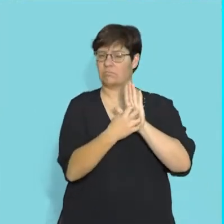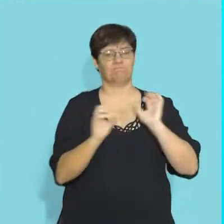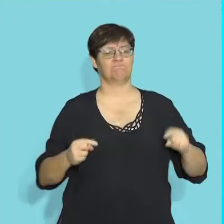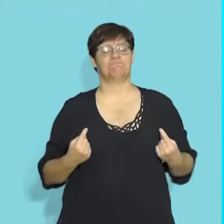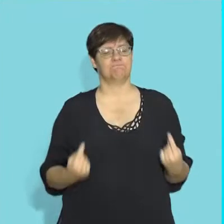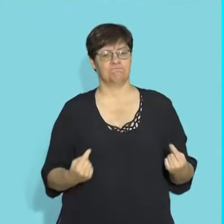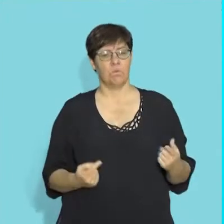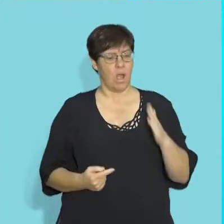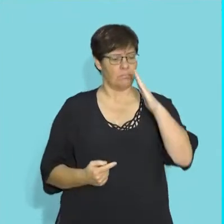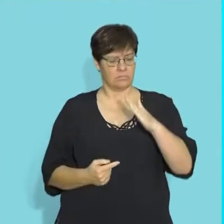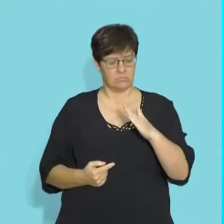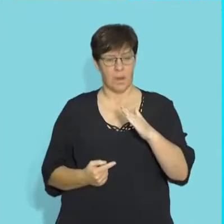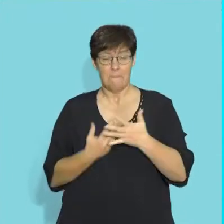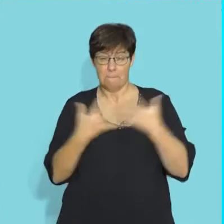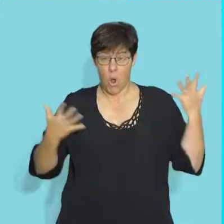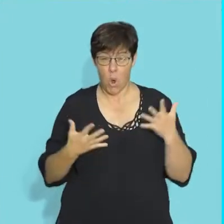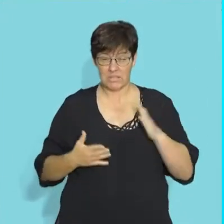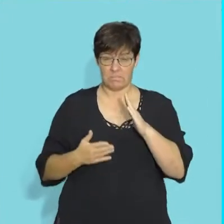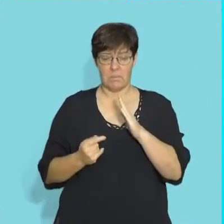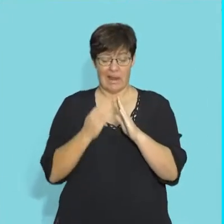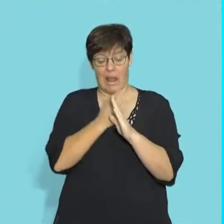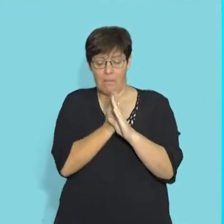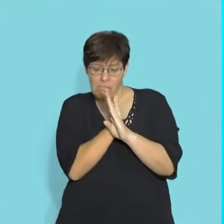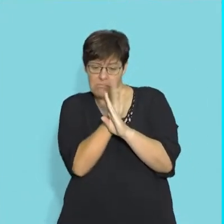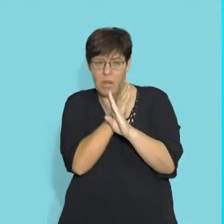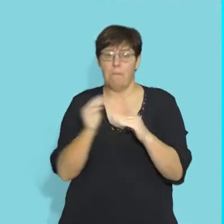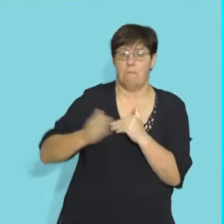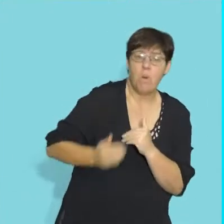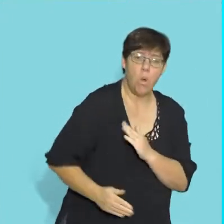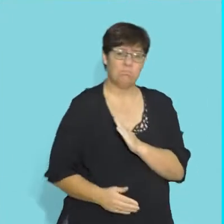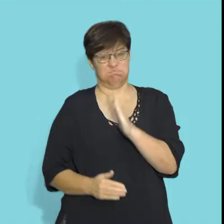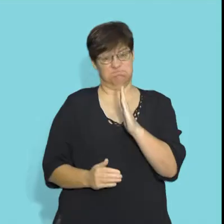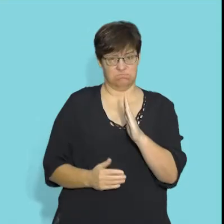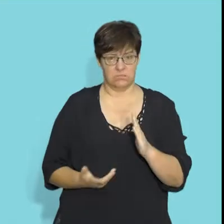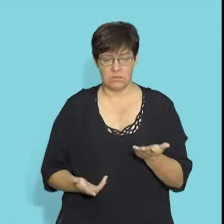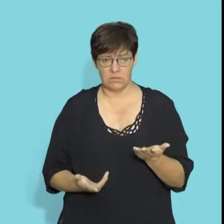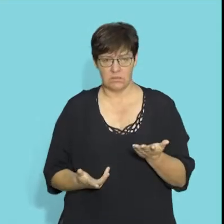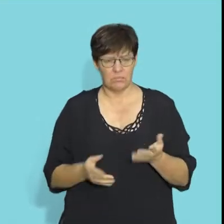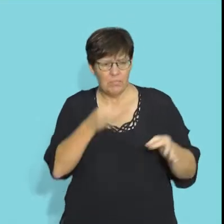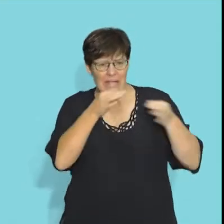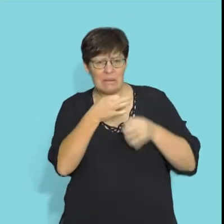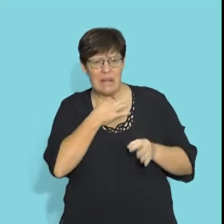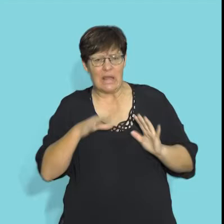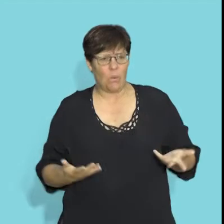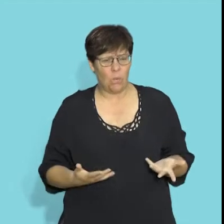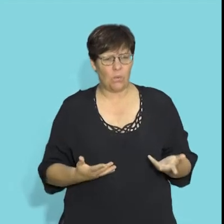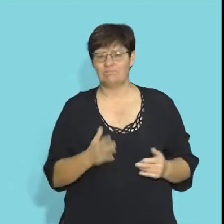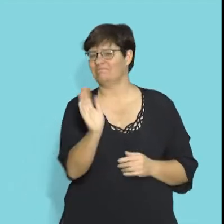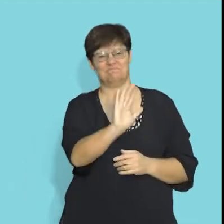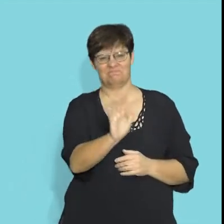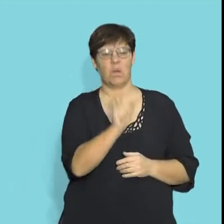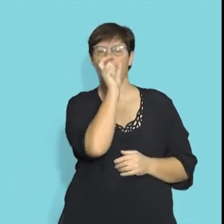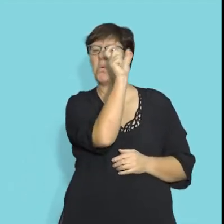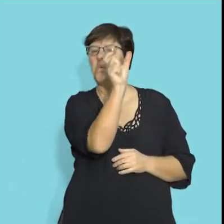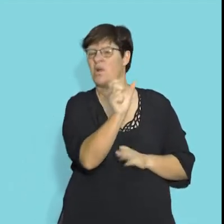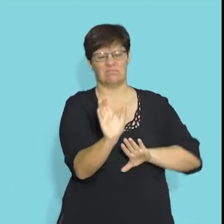I've got a line that is steeper than the most steepest line. And so what we're going to be doing is we're going to be, instead of